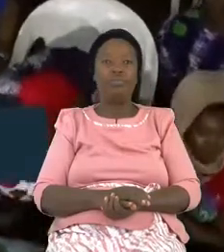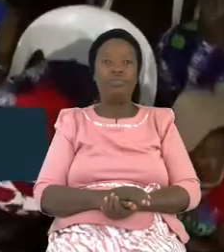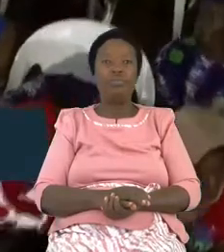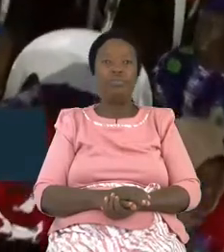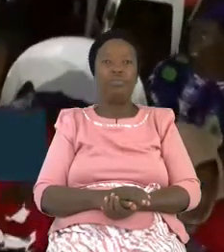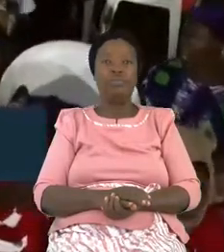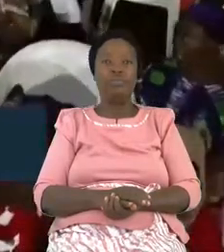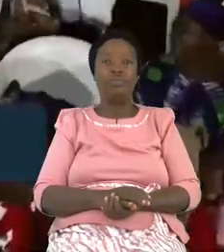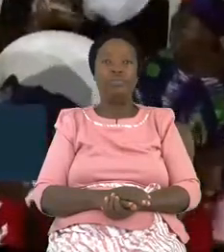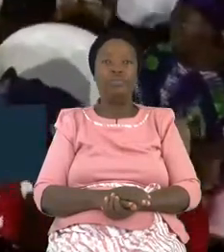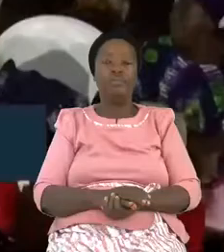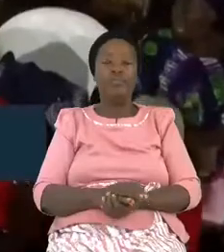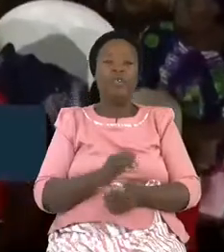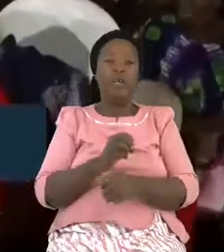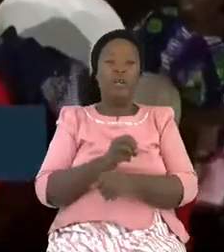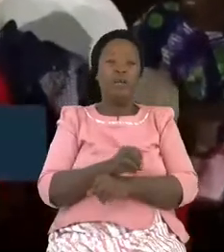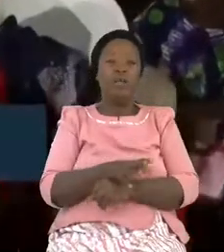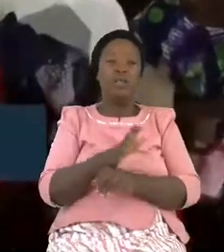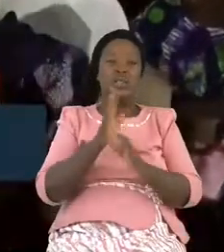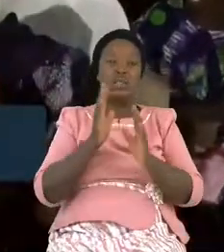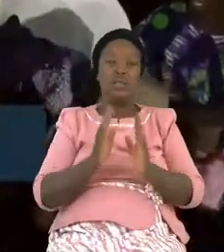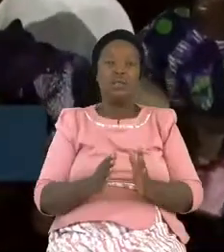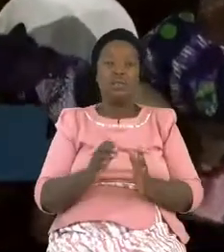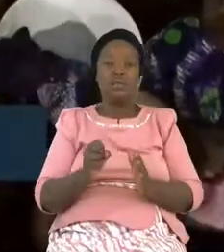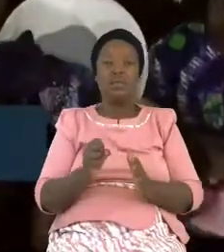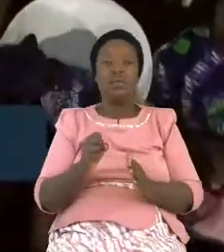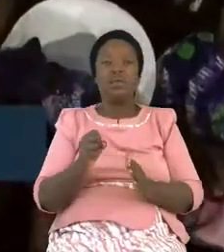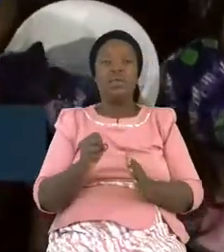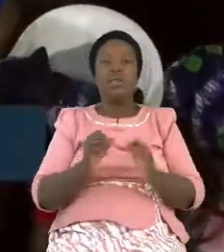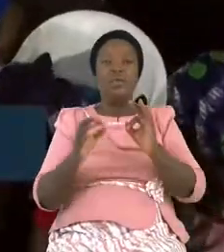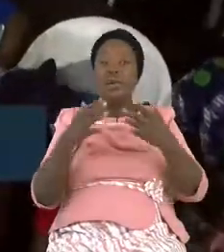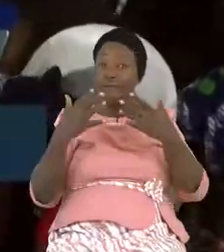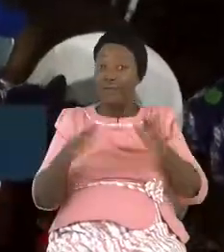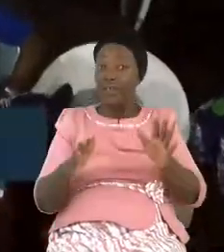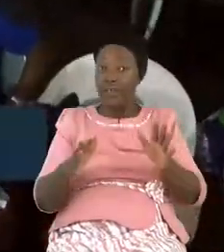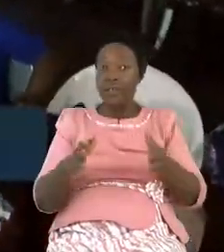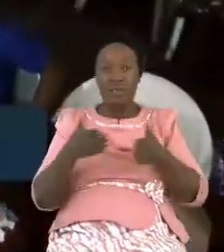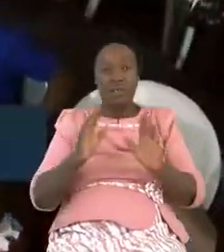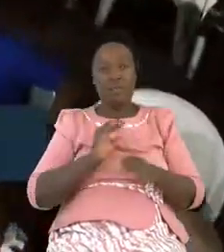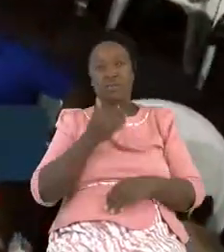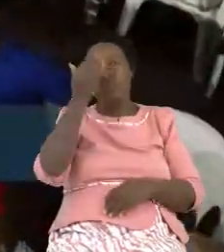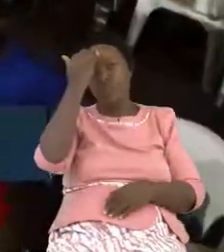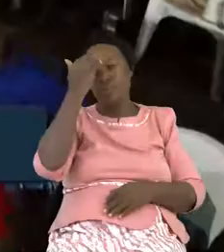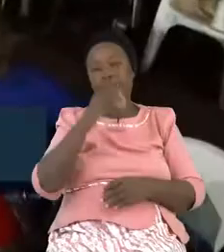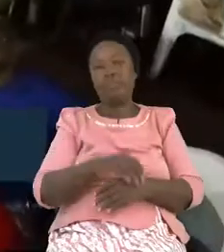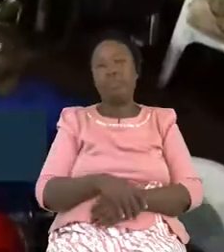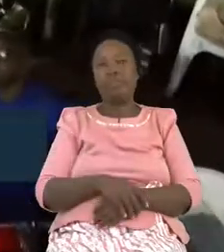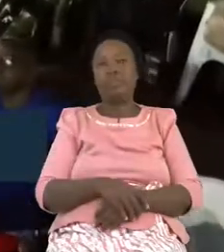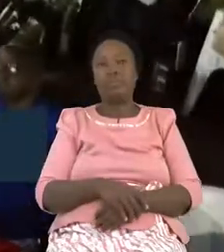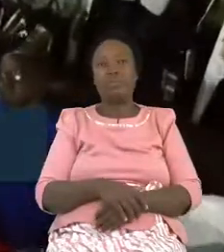Counselors, wave your hand at the center there if you are finished.